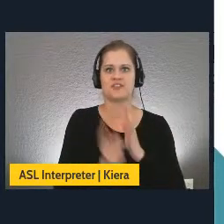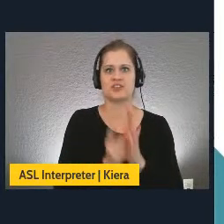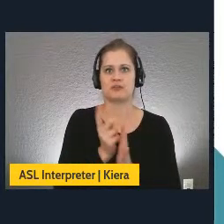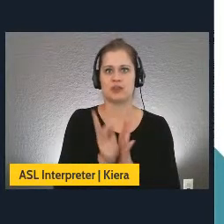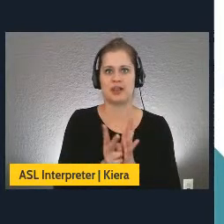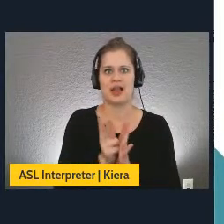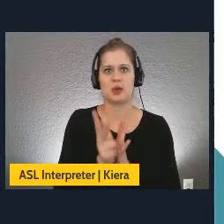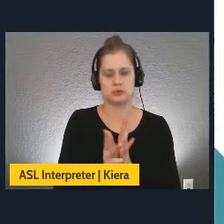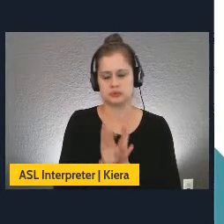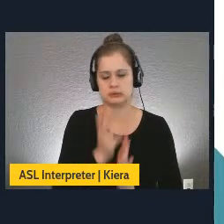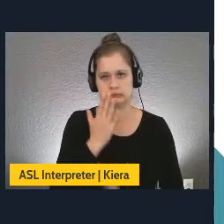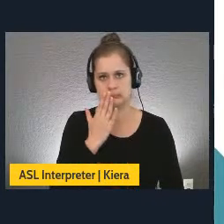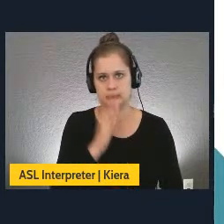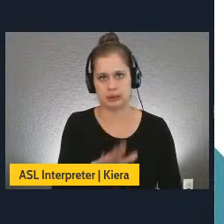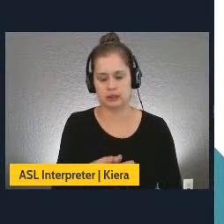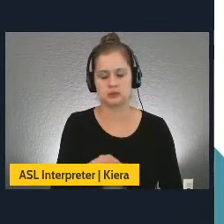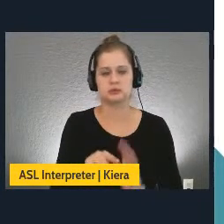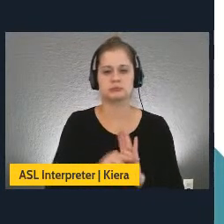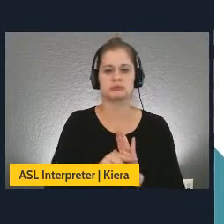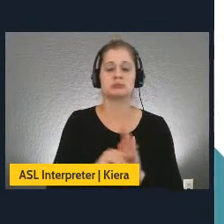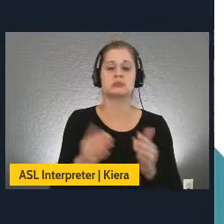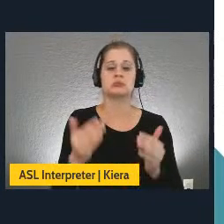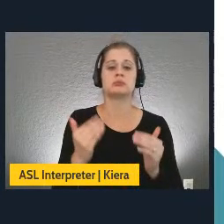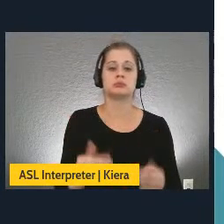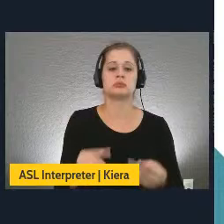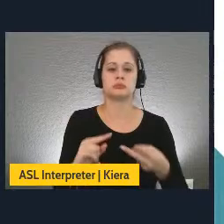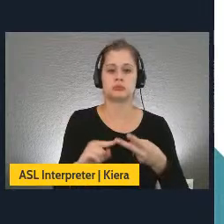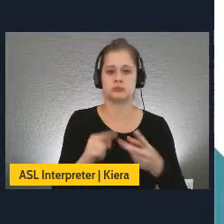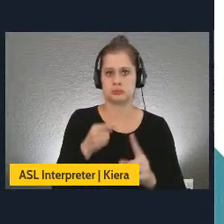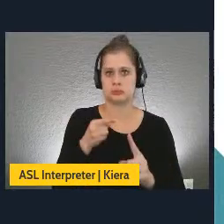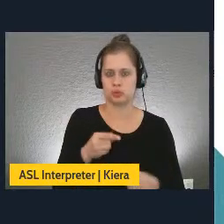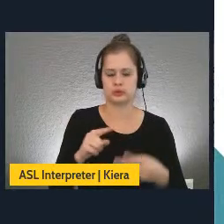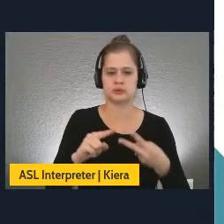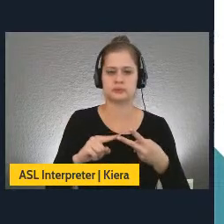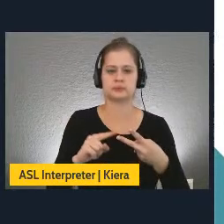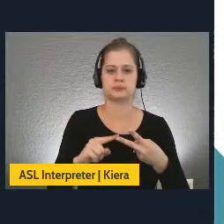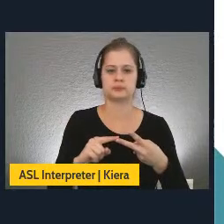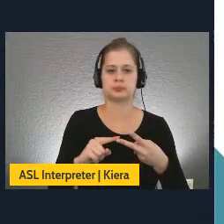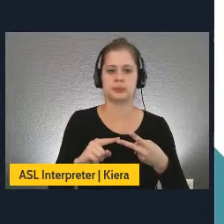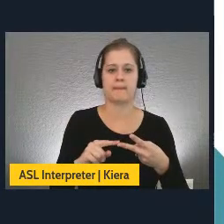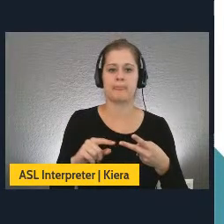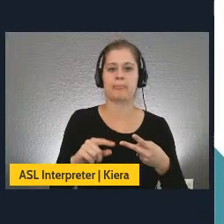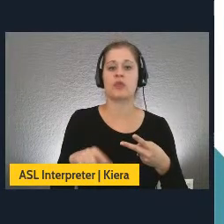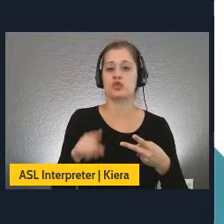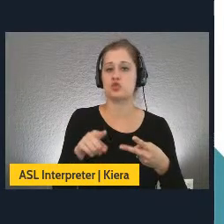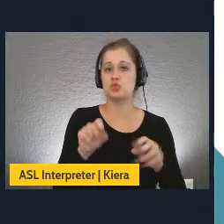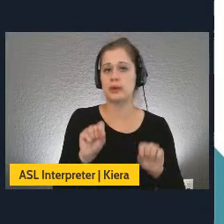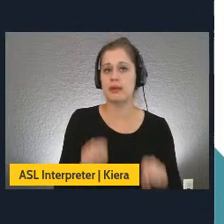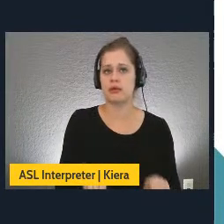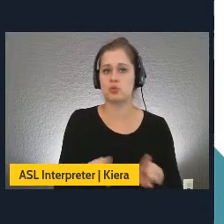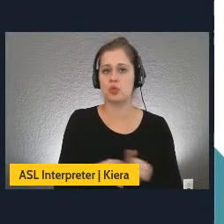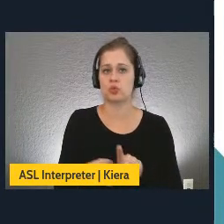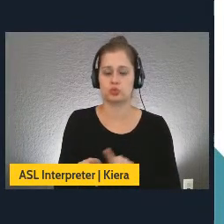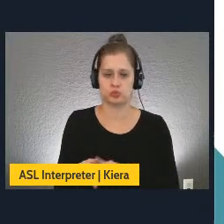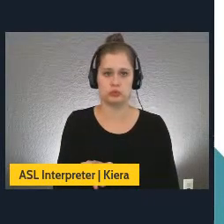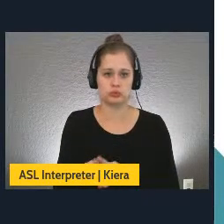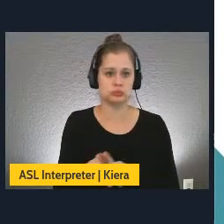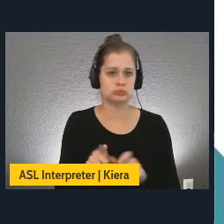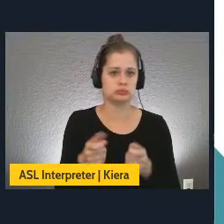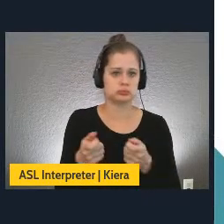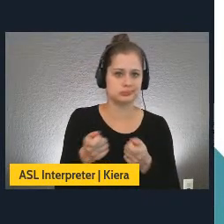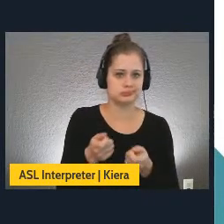you can imagine. And the other point is, with the CDK provider framework, you can also deal